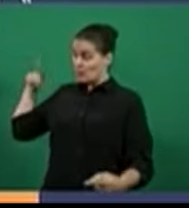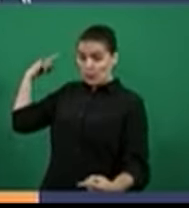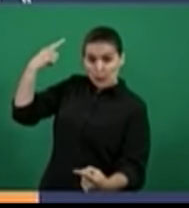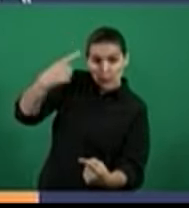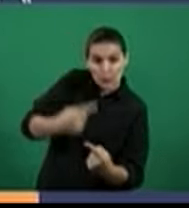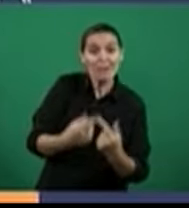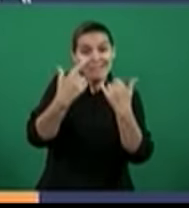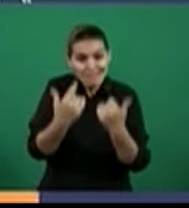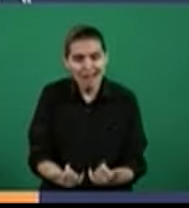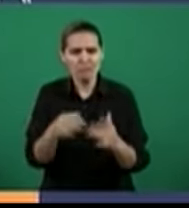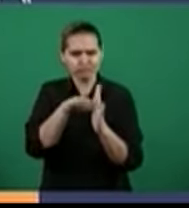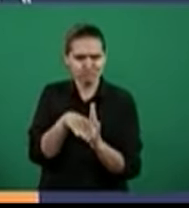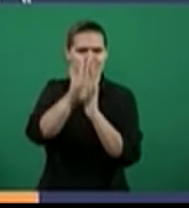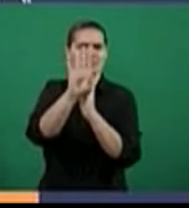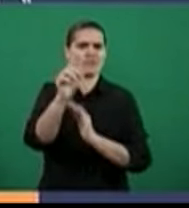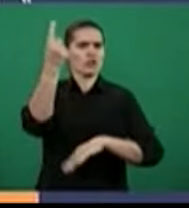2007.